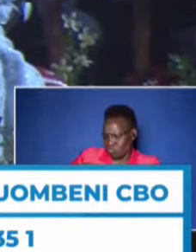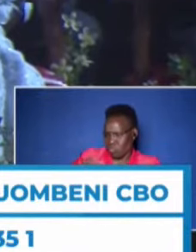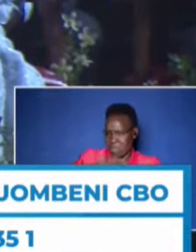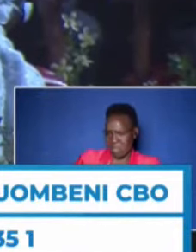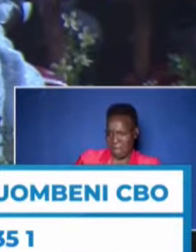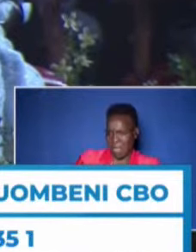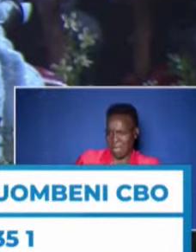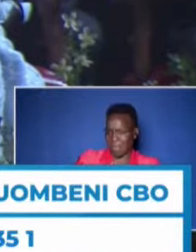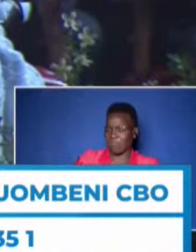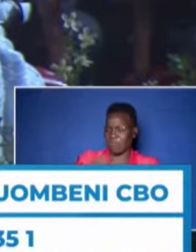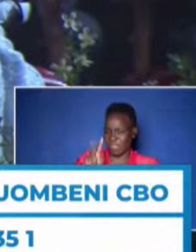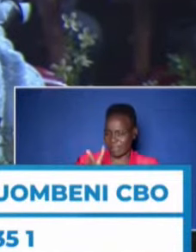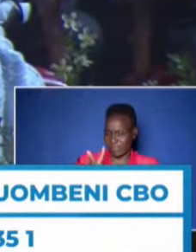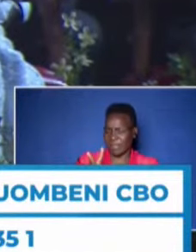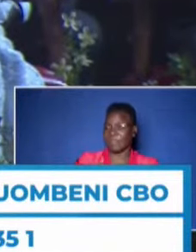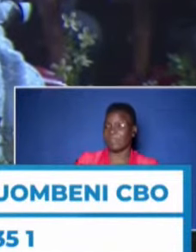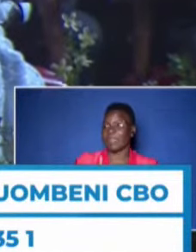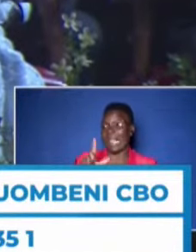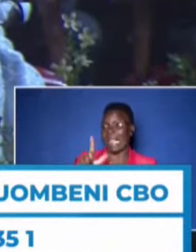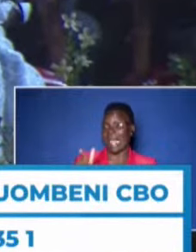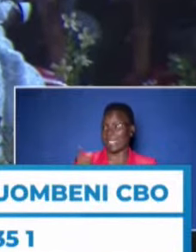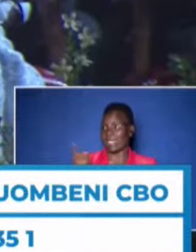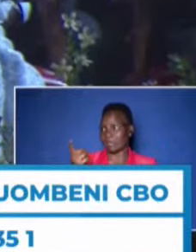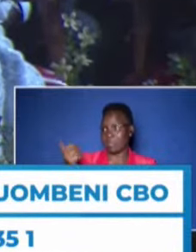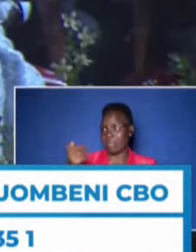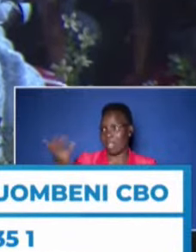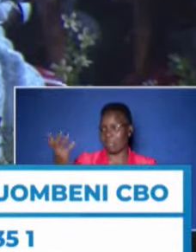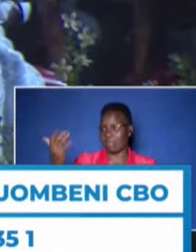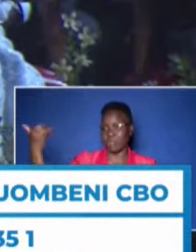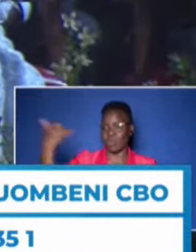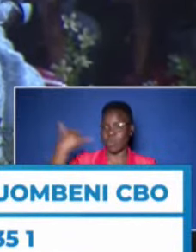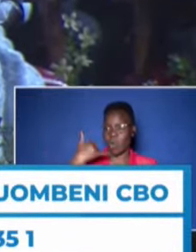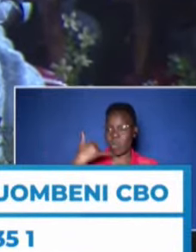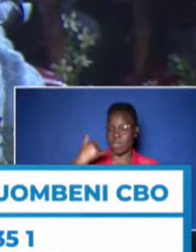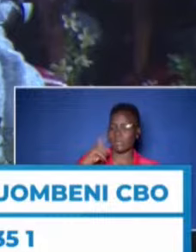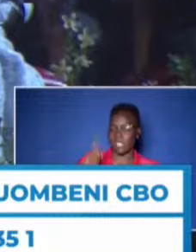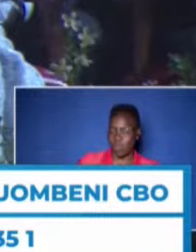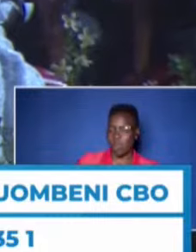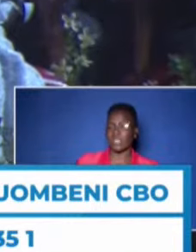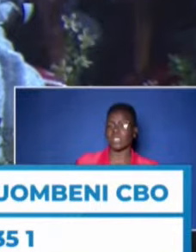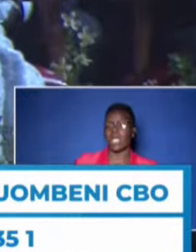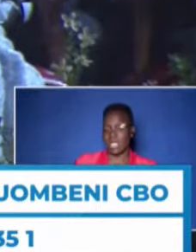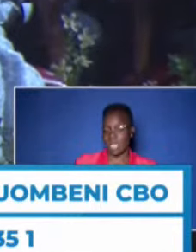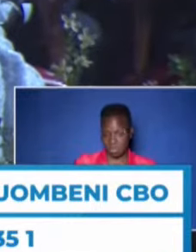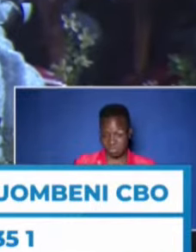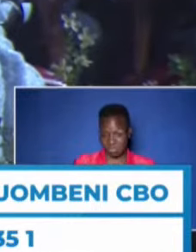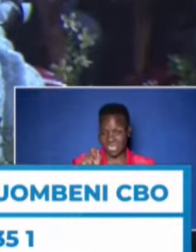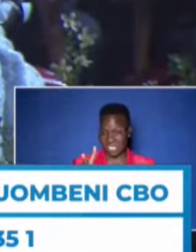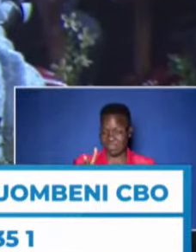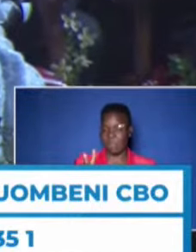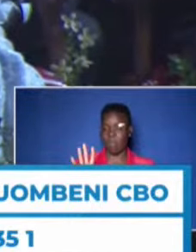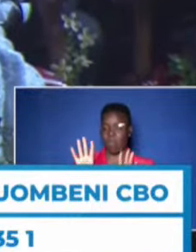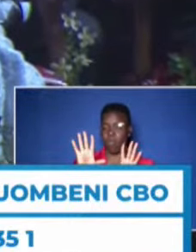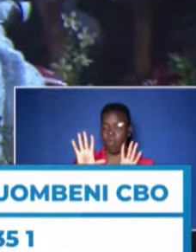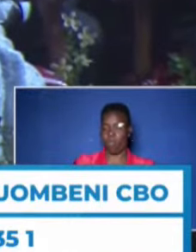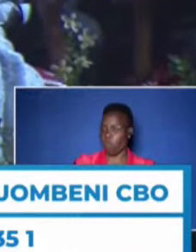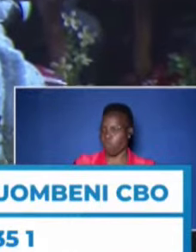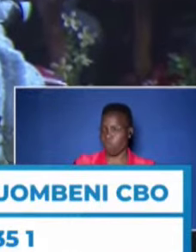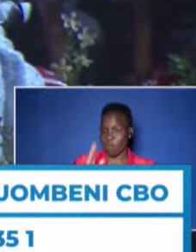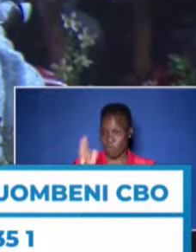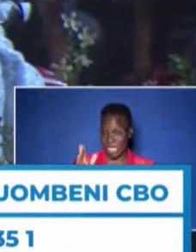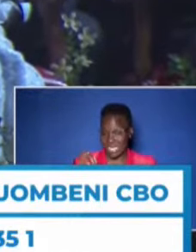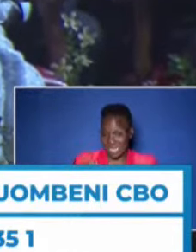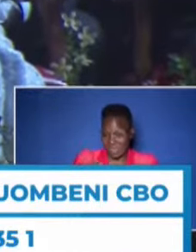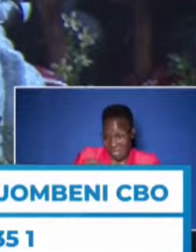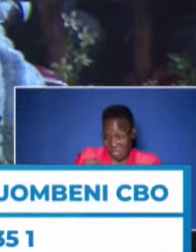time they called us and they said they're going to take you off the air if you don't pay